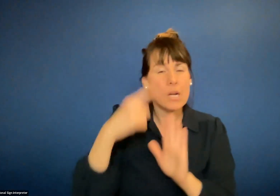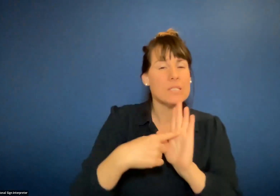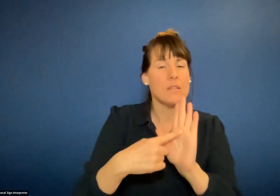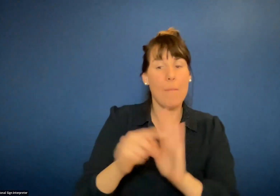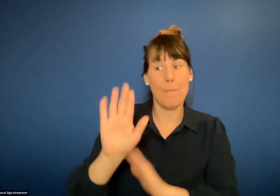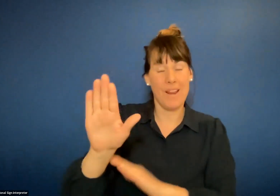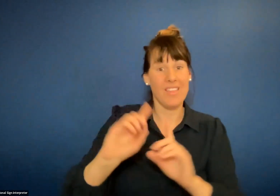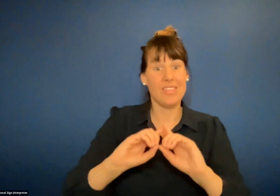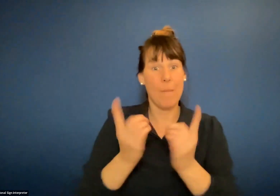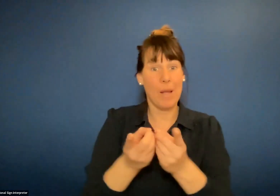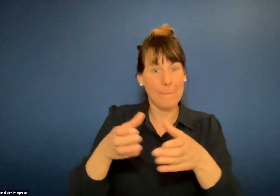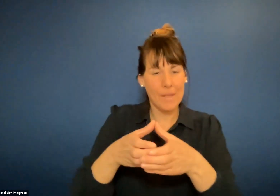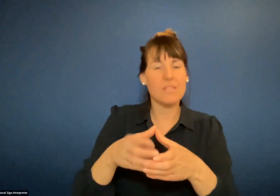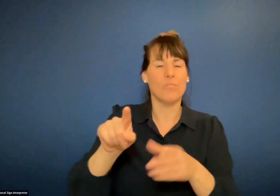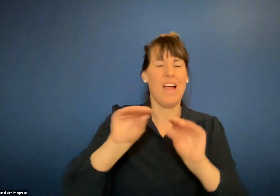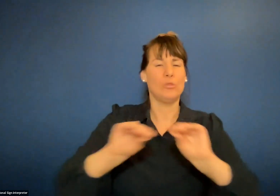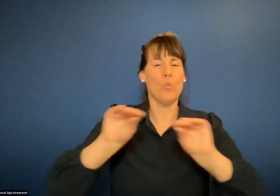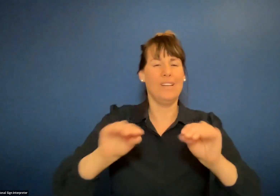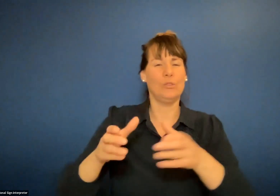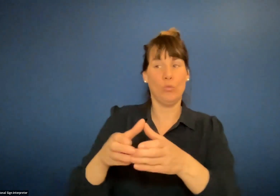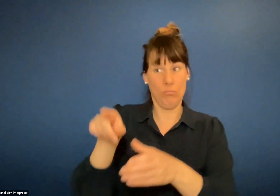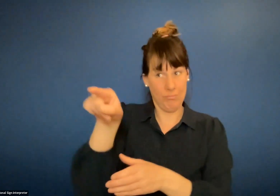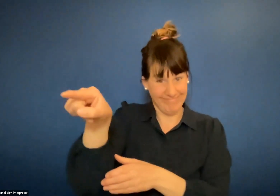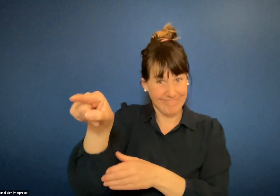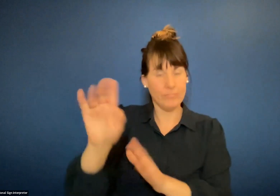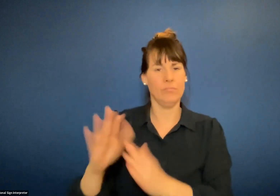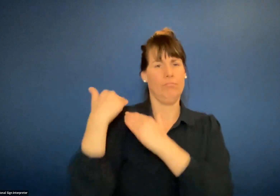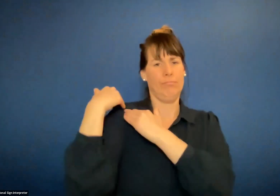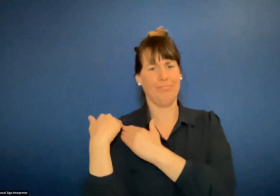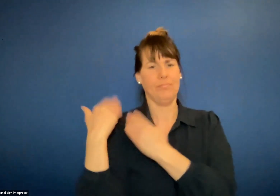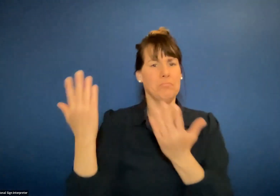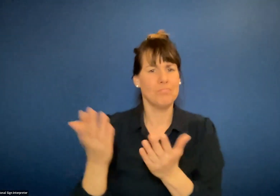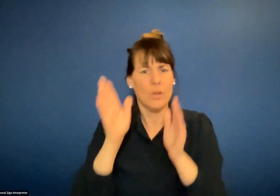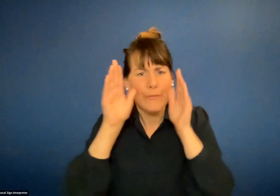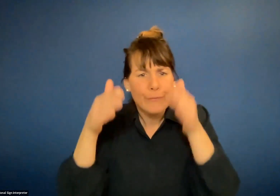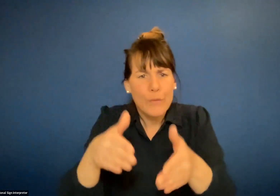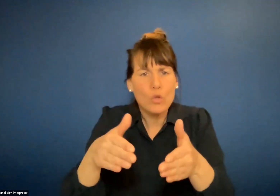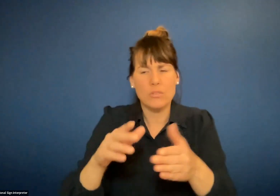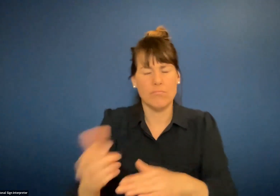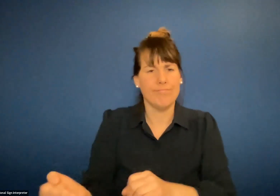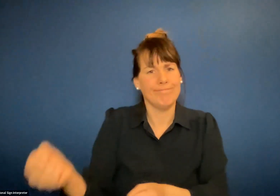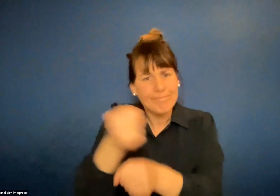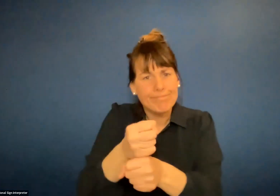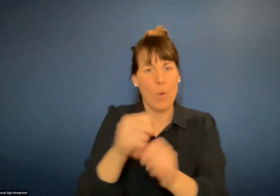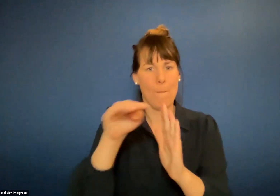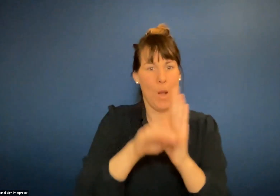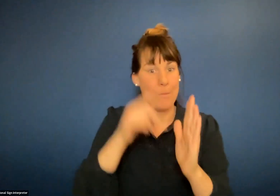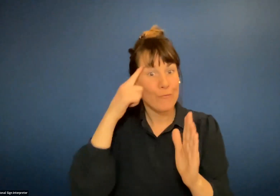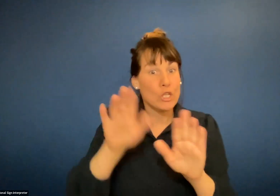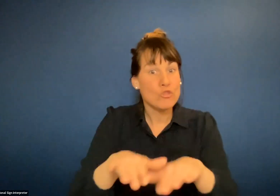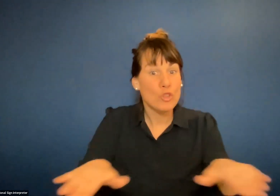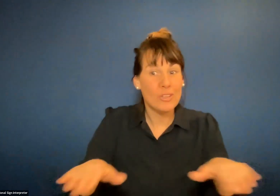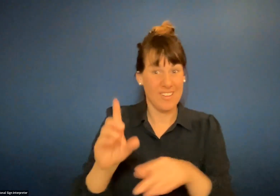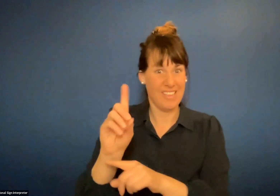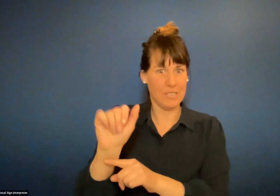for children with disabilities. And then the Department of Social Welfare and Development has